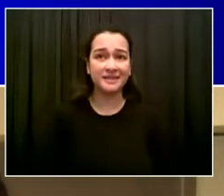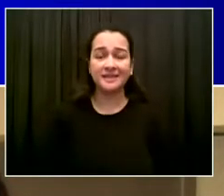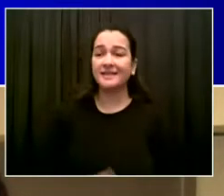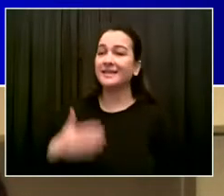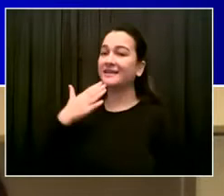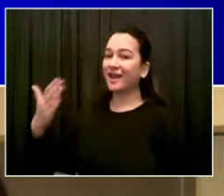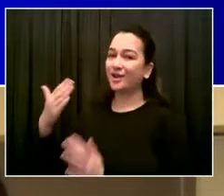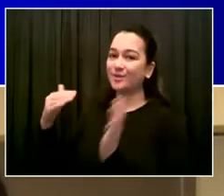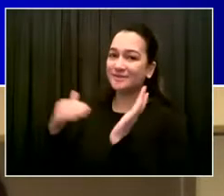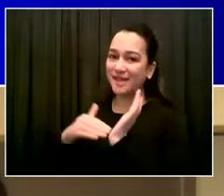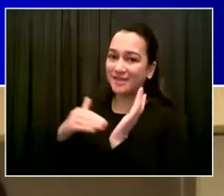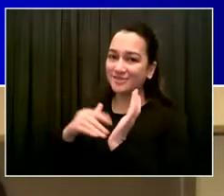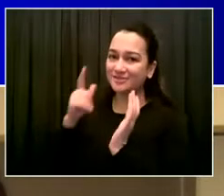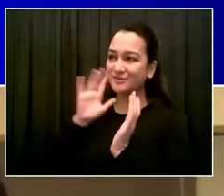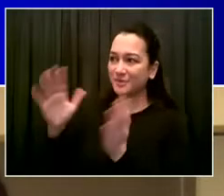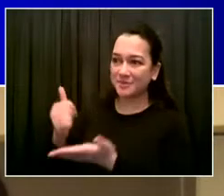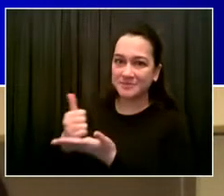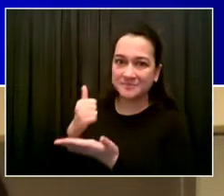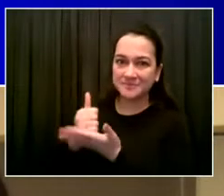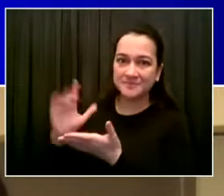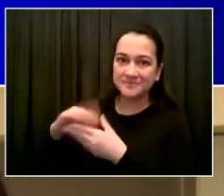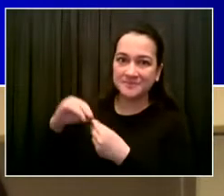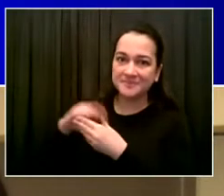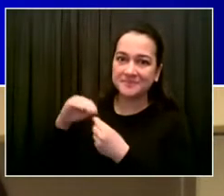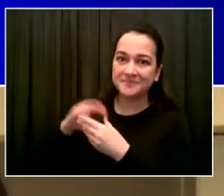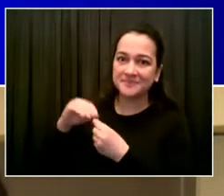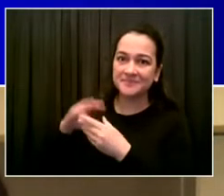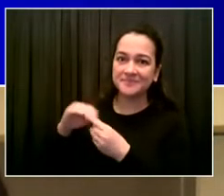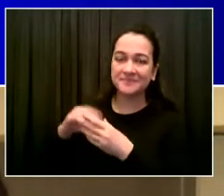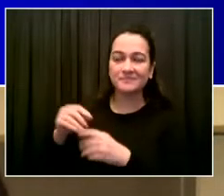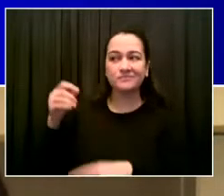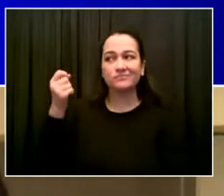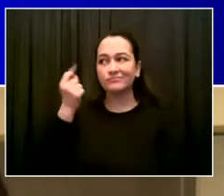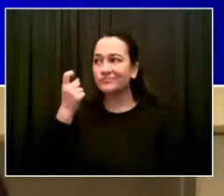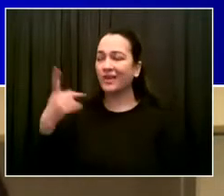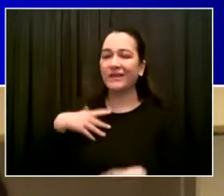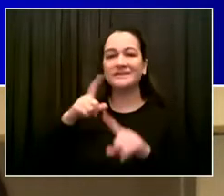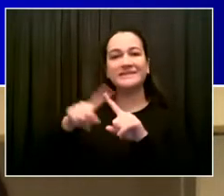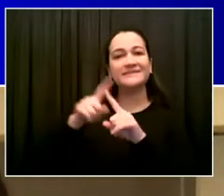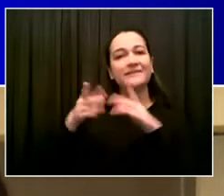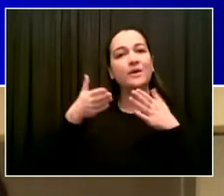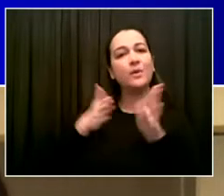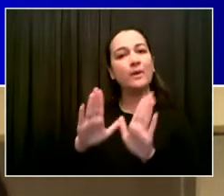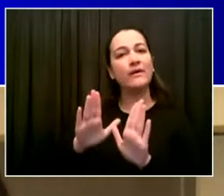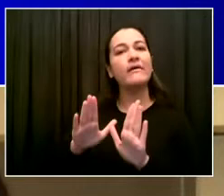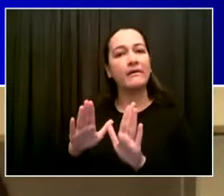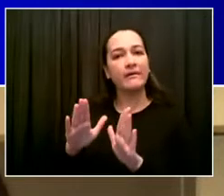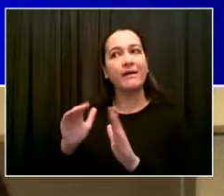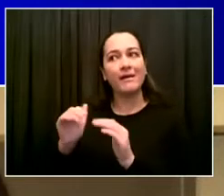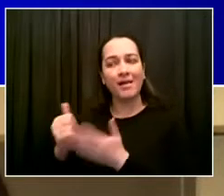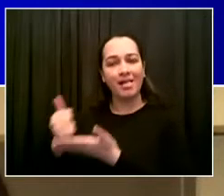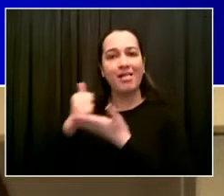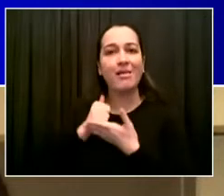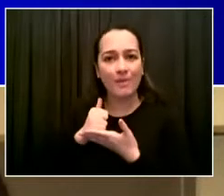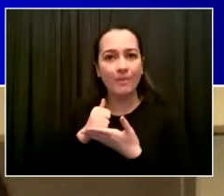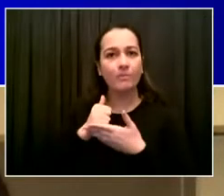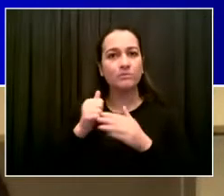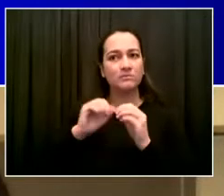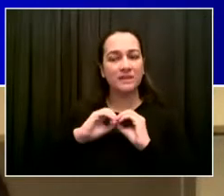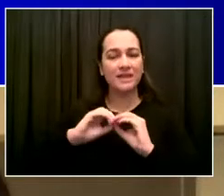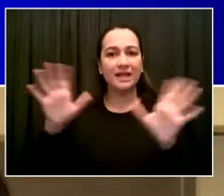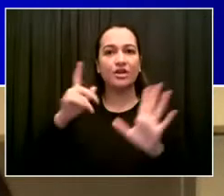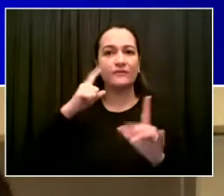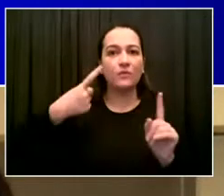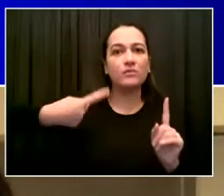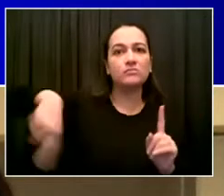have to meet people where they are, and that means getting them the information they need, answering the questions. A lot of people have fair, legitimate questions,